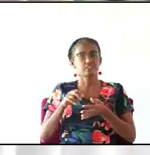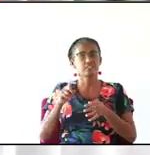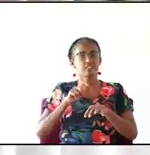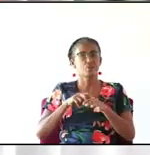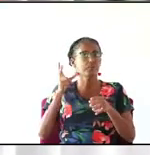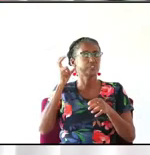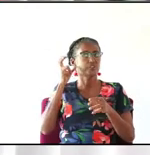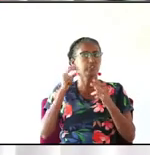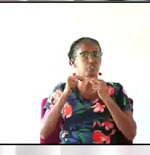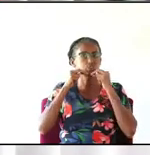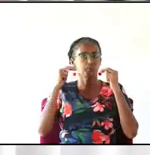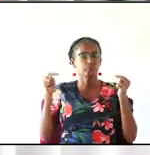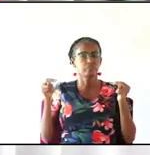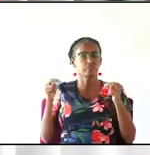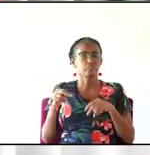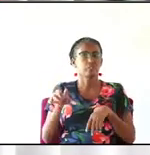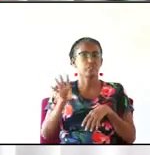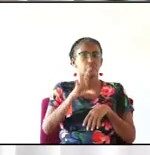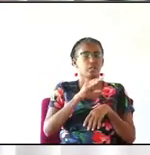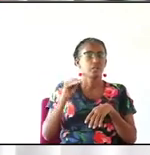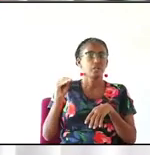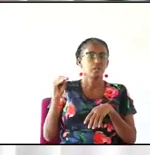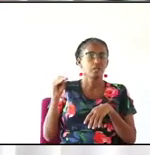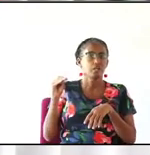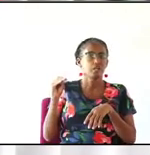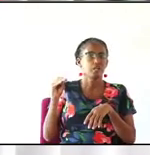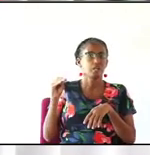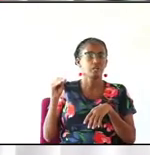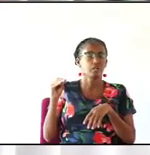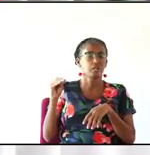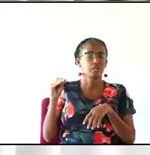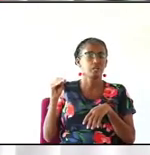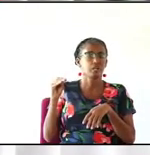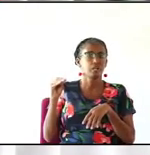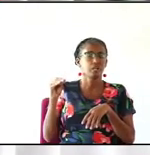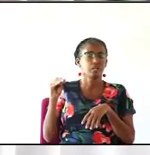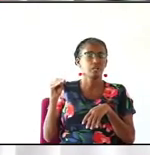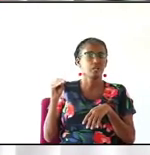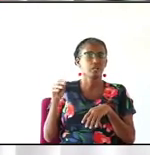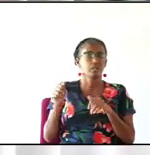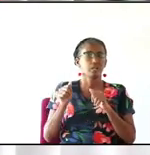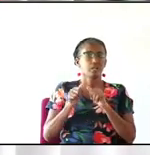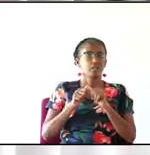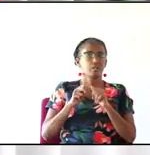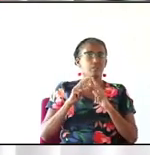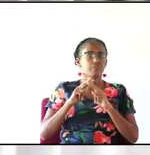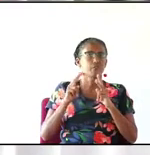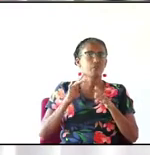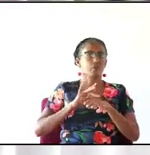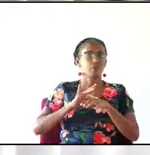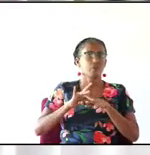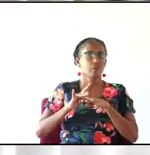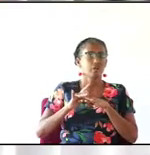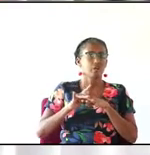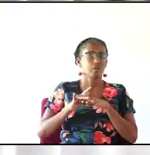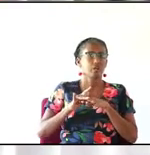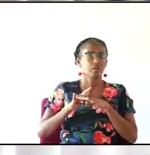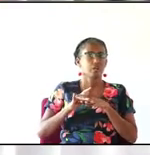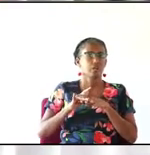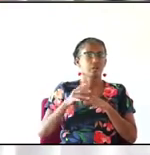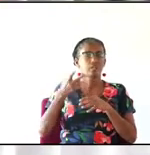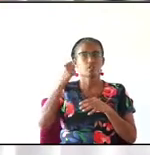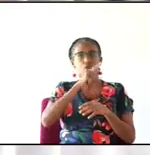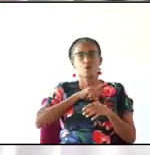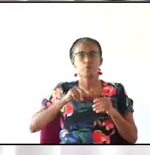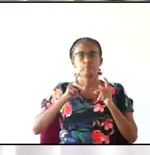to at the time was the God who I knew and who I served. And very early the Lord placed a psalm in my heart. It was